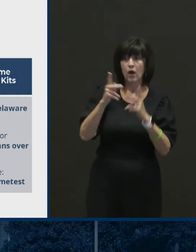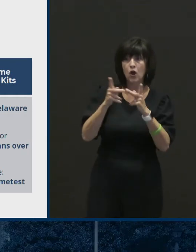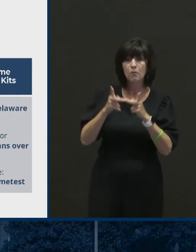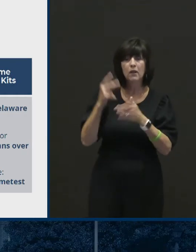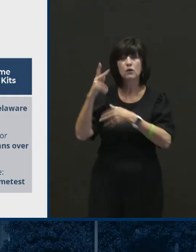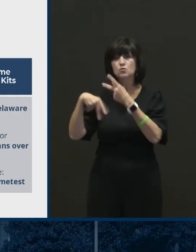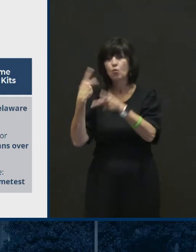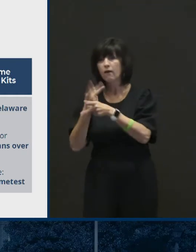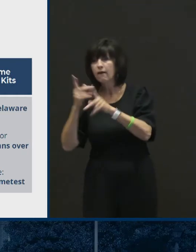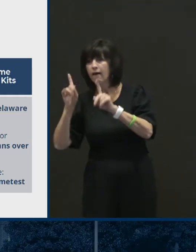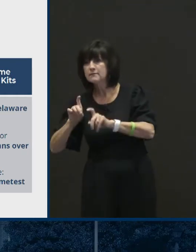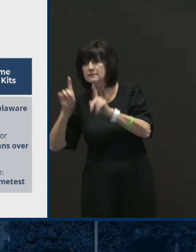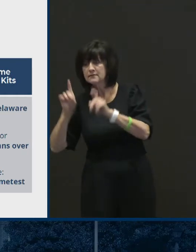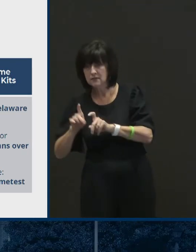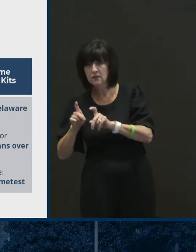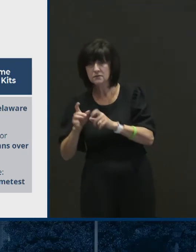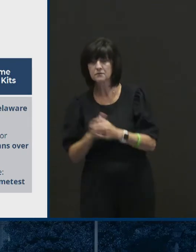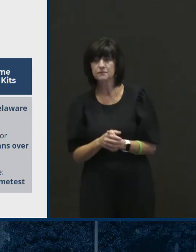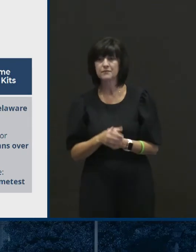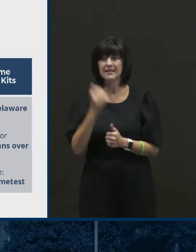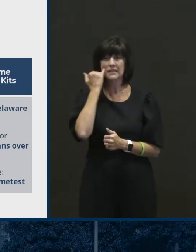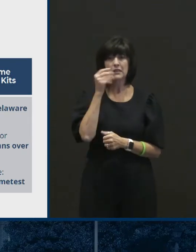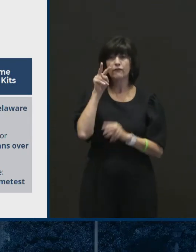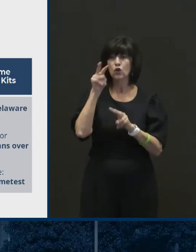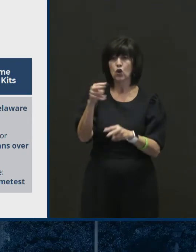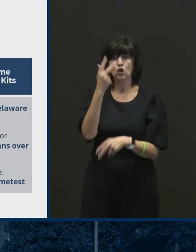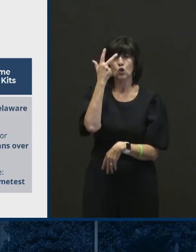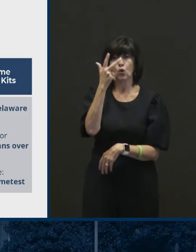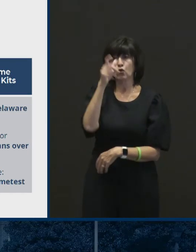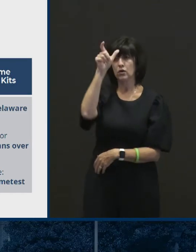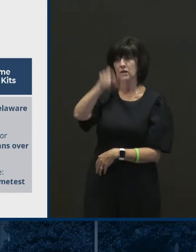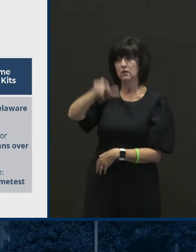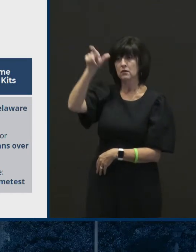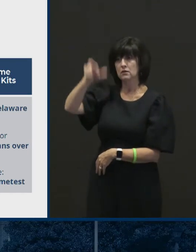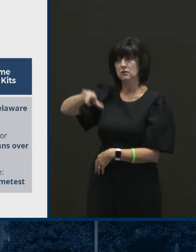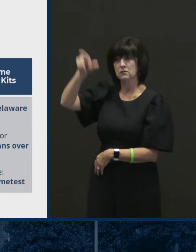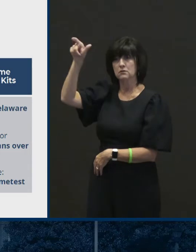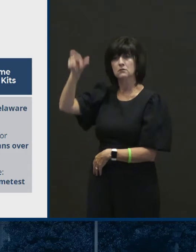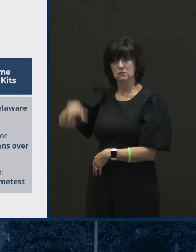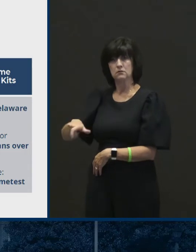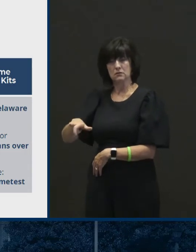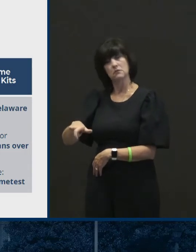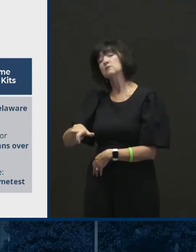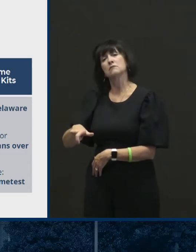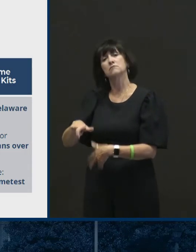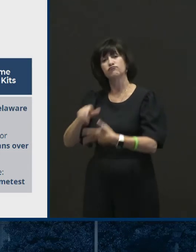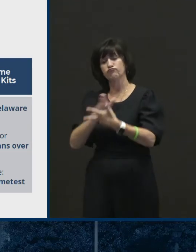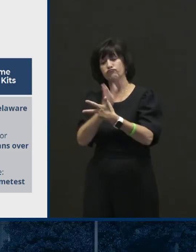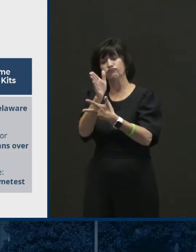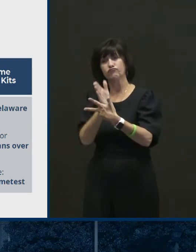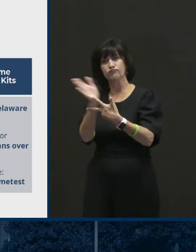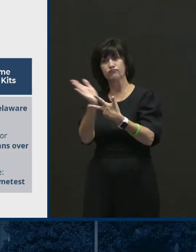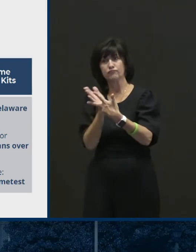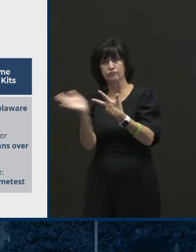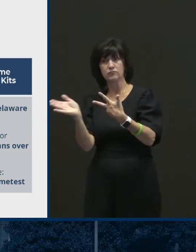you look at the the three areas, I look at this almost like the three-legged stool. We have three parts of the testing program that the state runs,